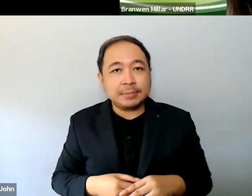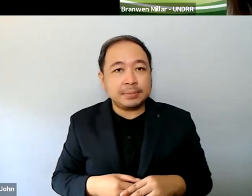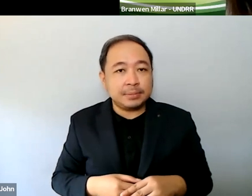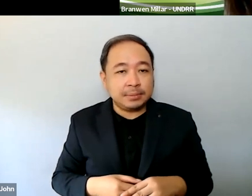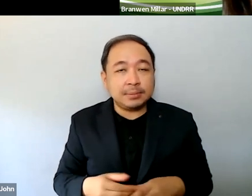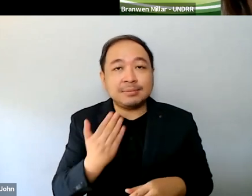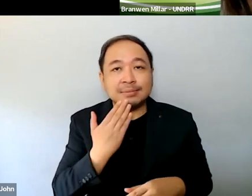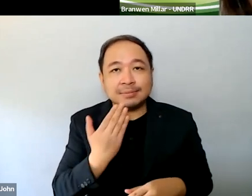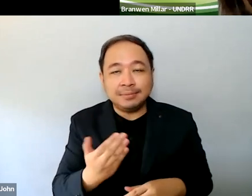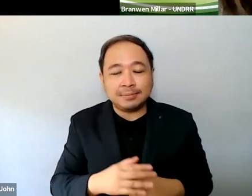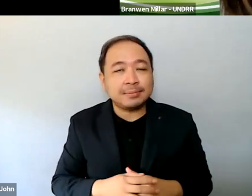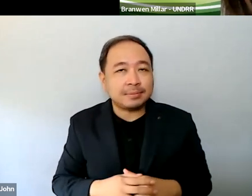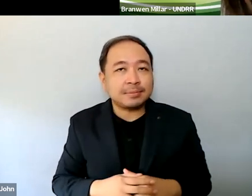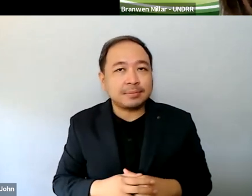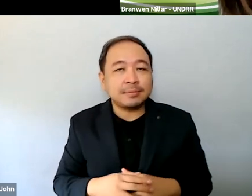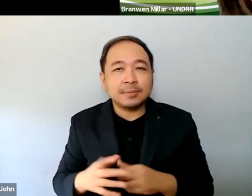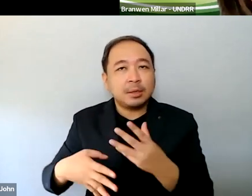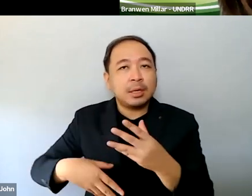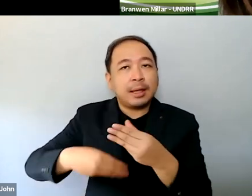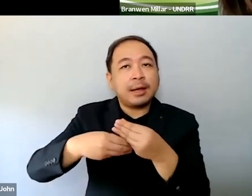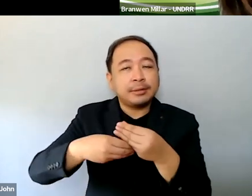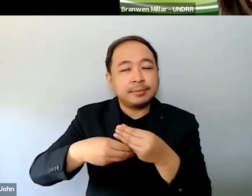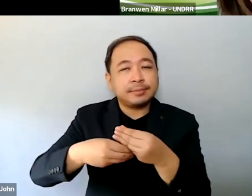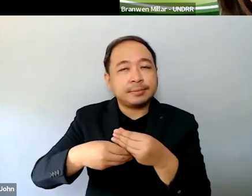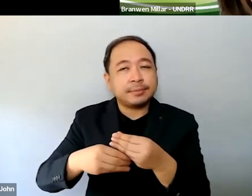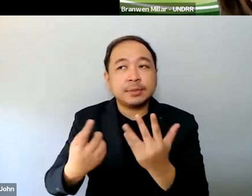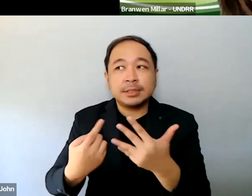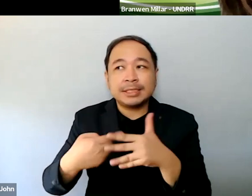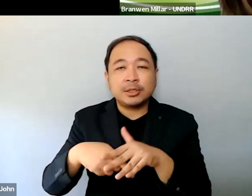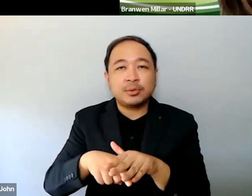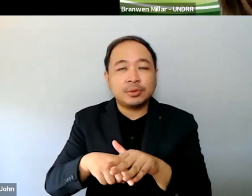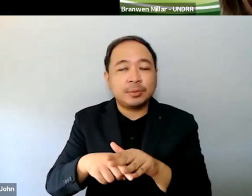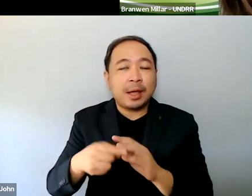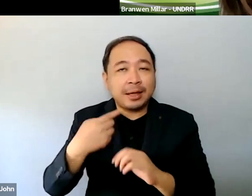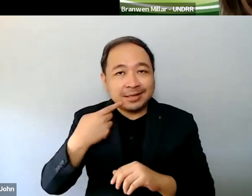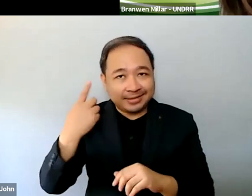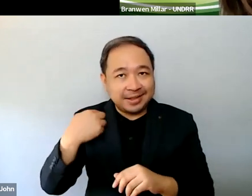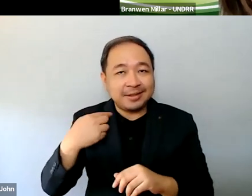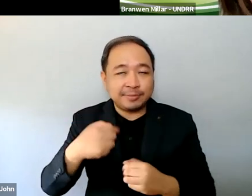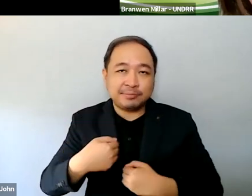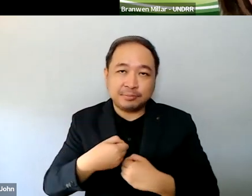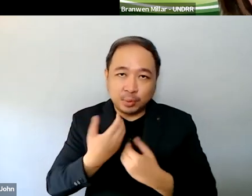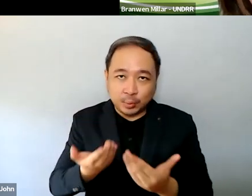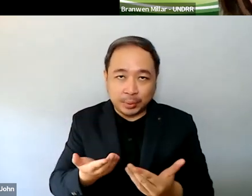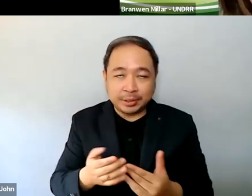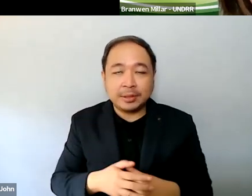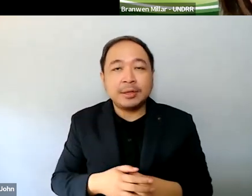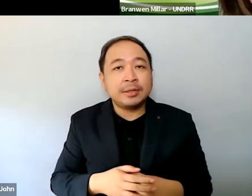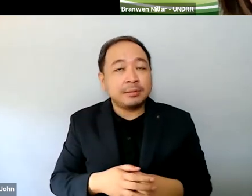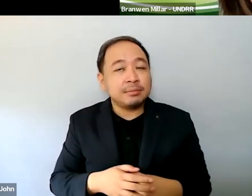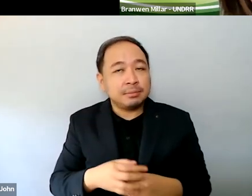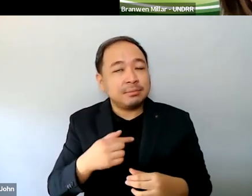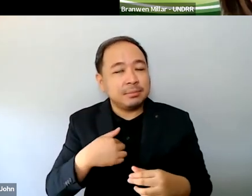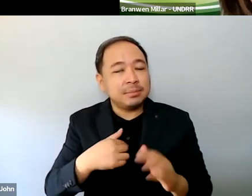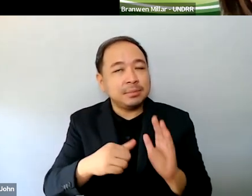much. Just following up on the inputs I provided yesterday and also the colleague from OCHAR, just to also